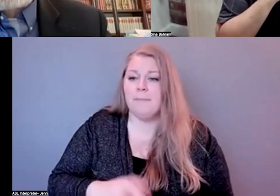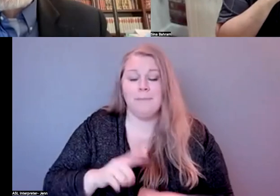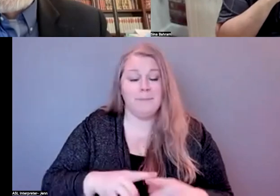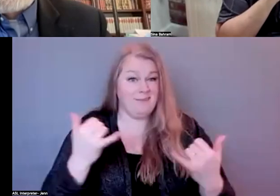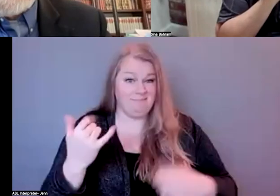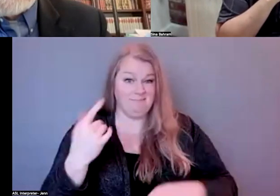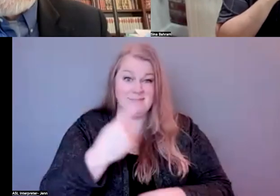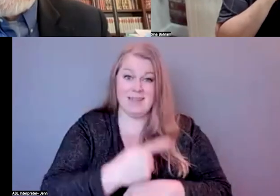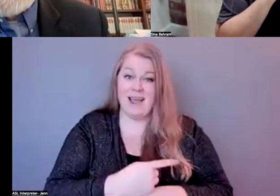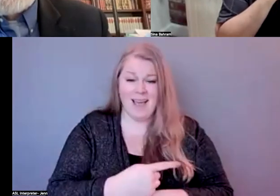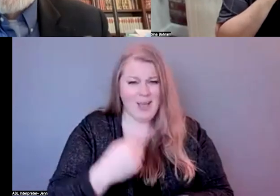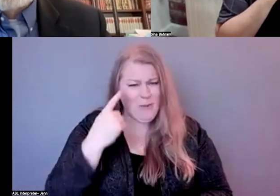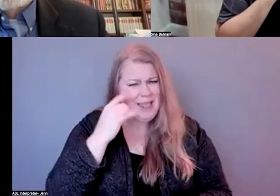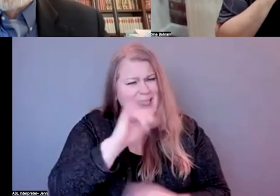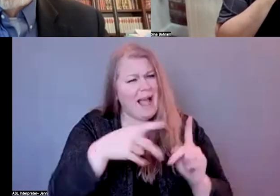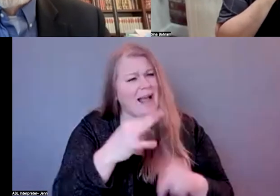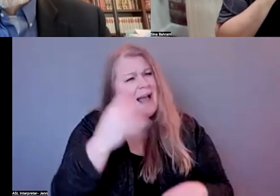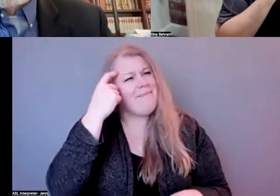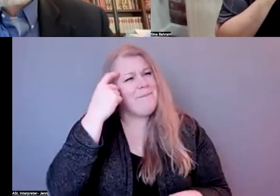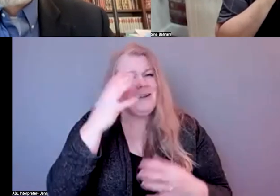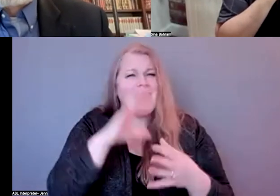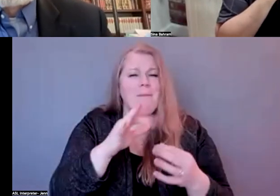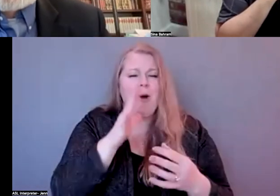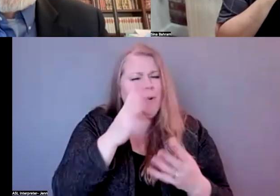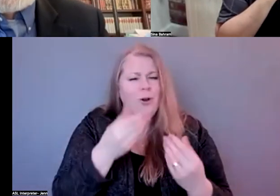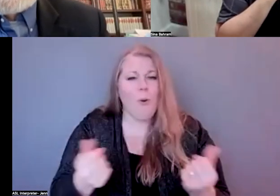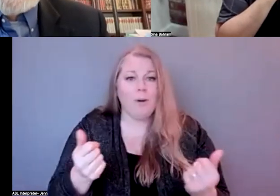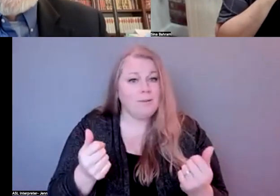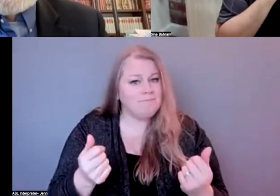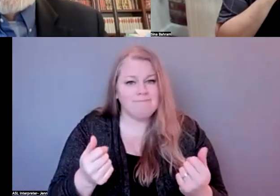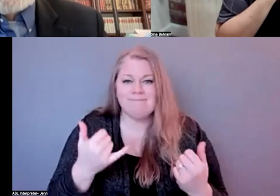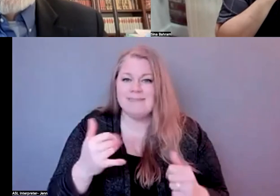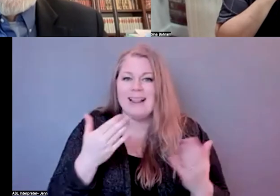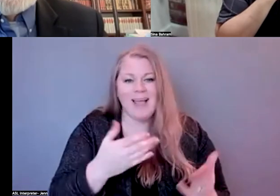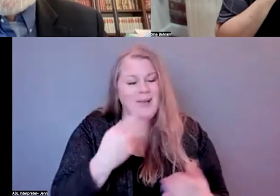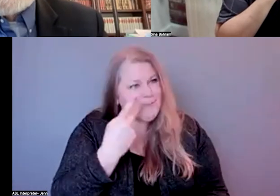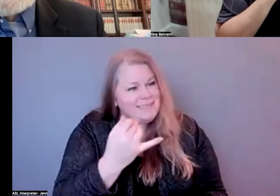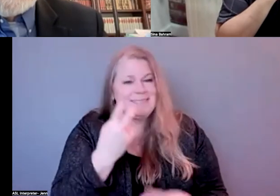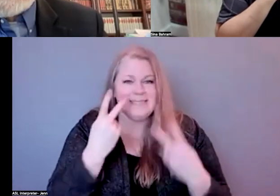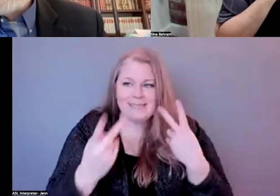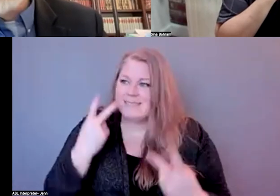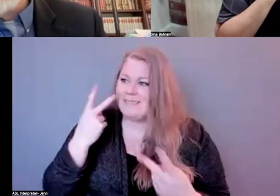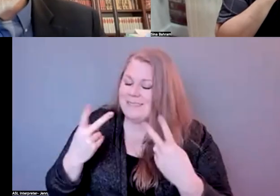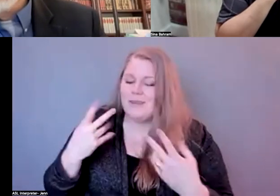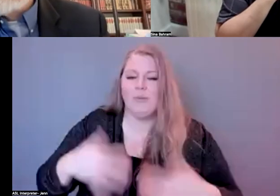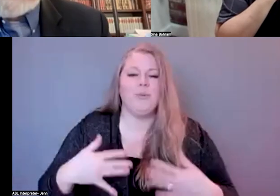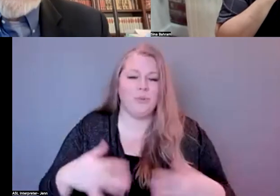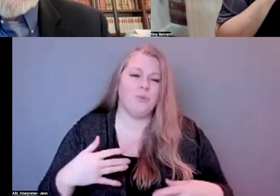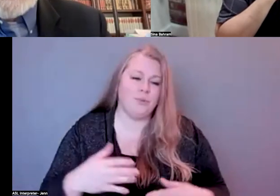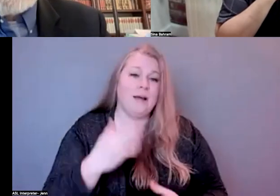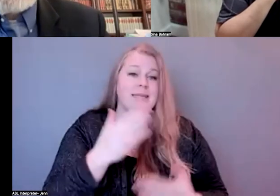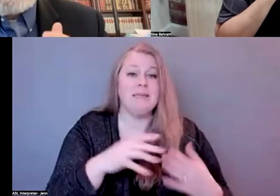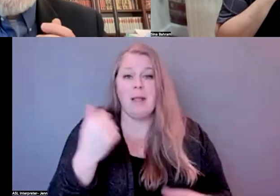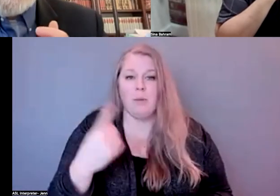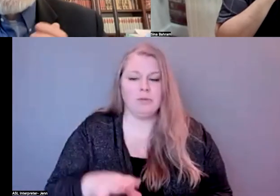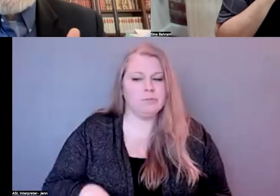age, you'd think that was going away, but we still run into it. And the other ones just sort of, try to look all the other